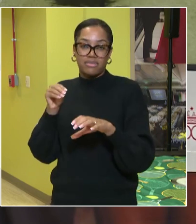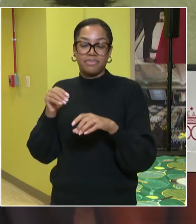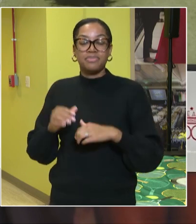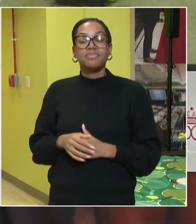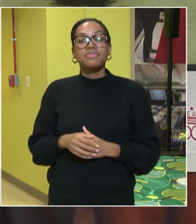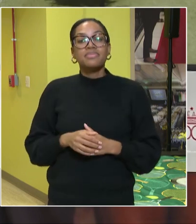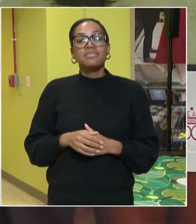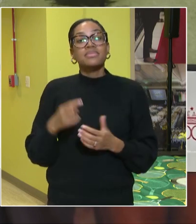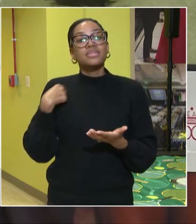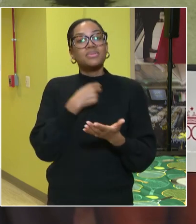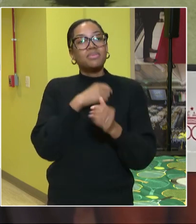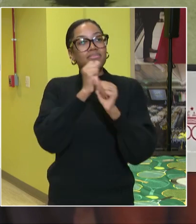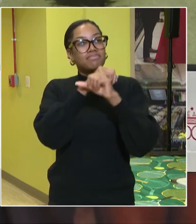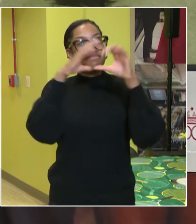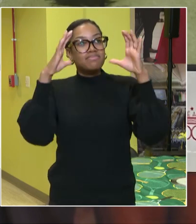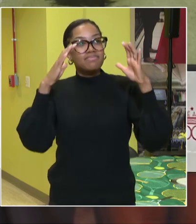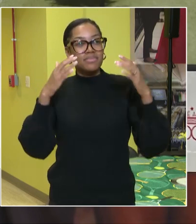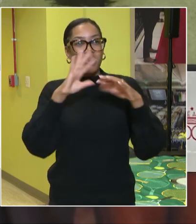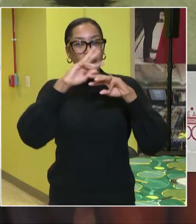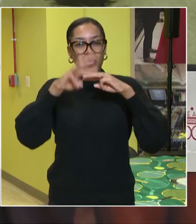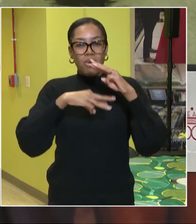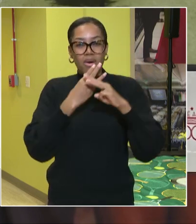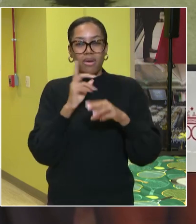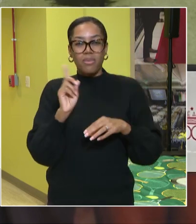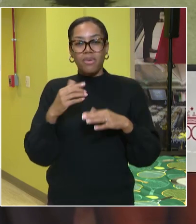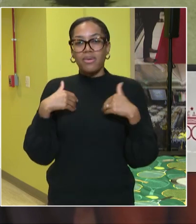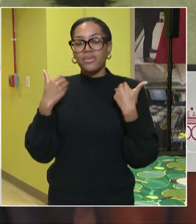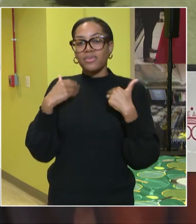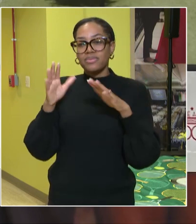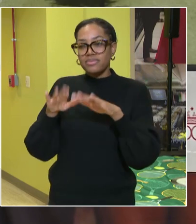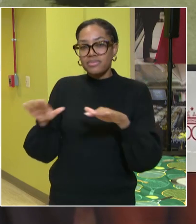only excel in tennis, but can cultivate critical